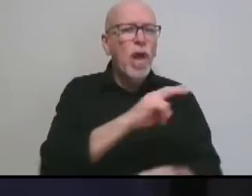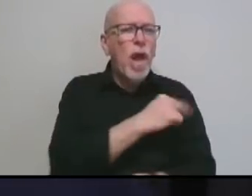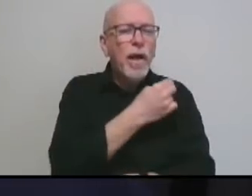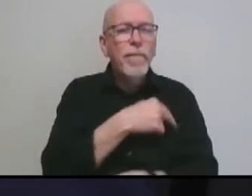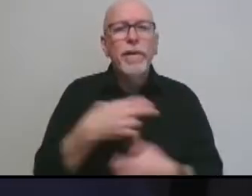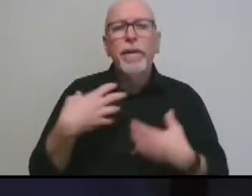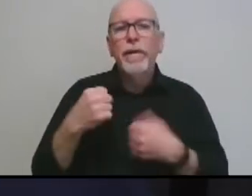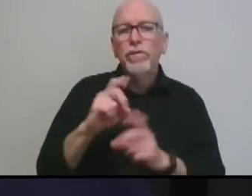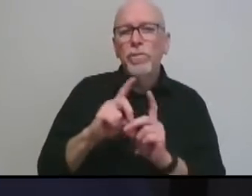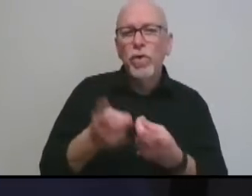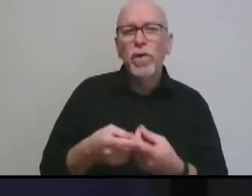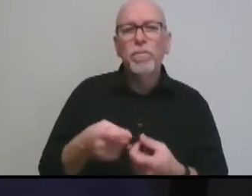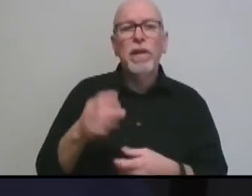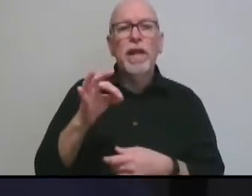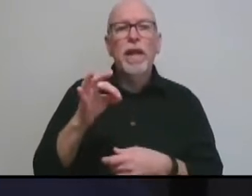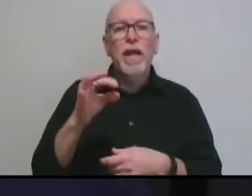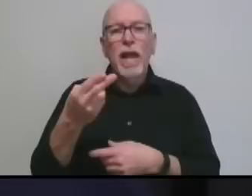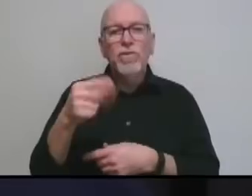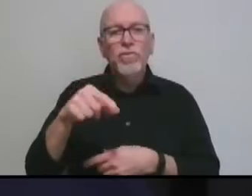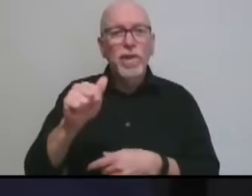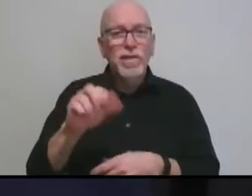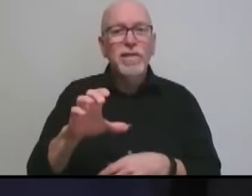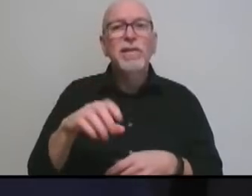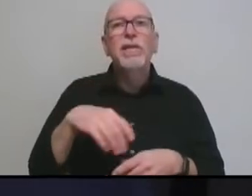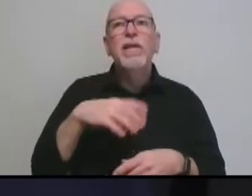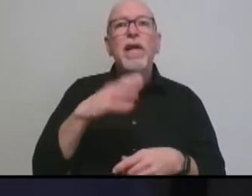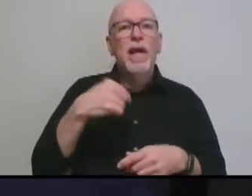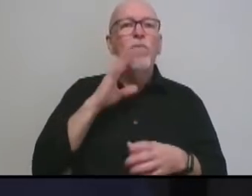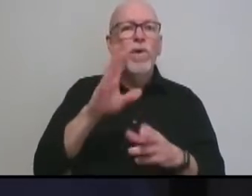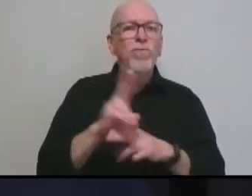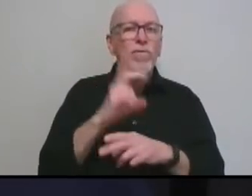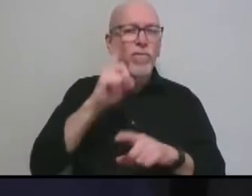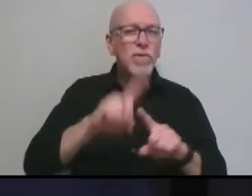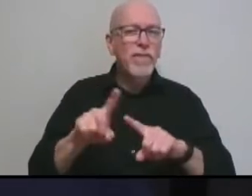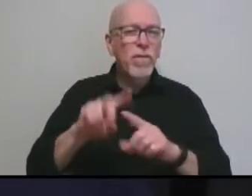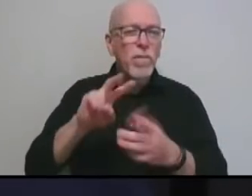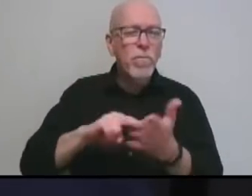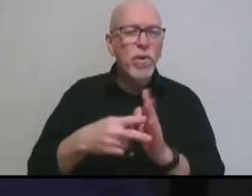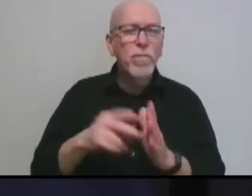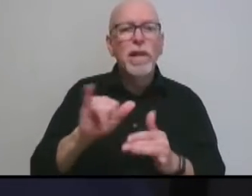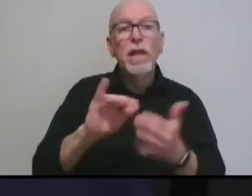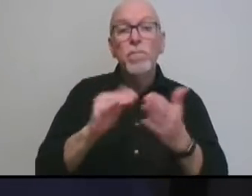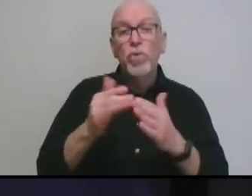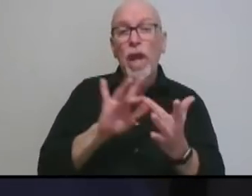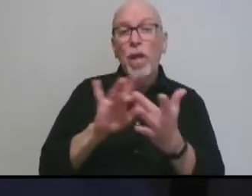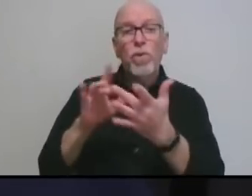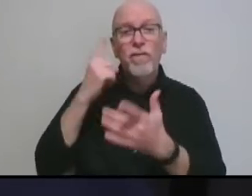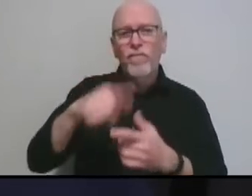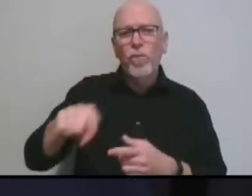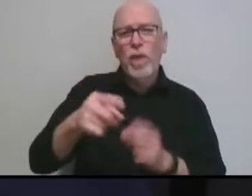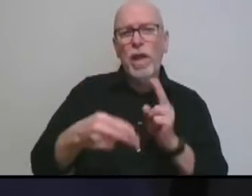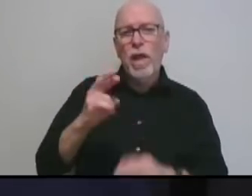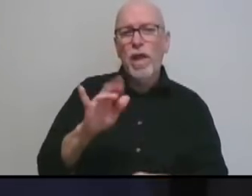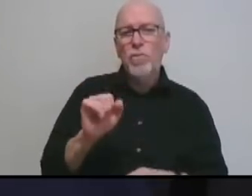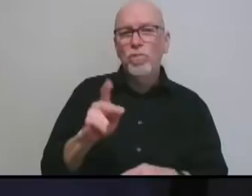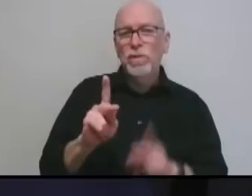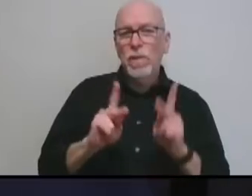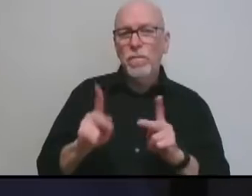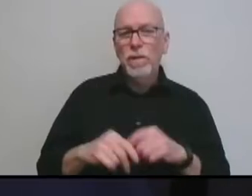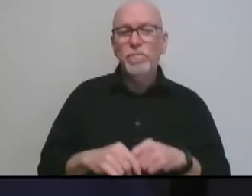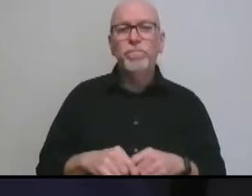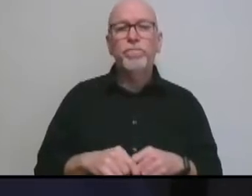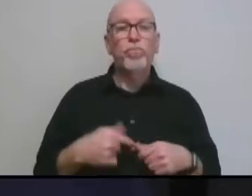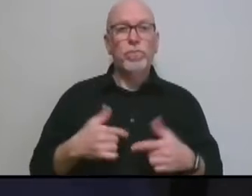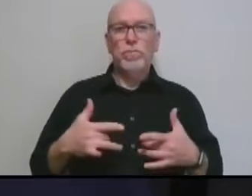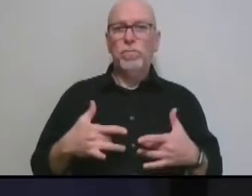and FQHCs, and will be used for a variety of purposes, including community outreach for vulnerable populations. We are thrilled to get every